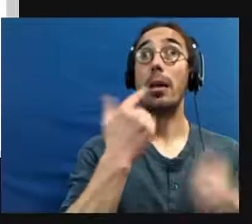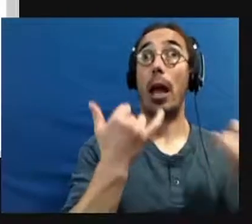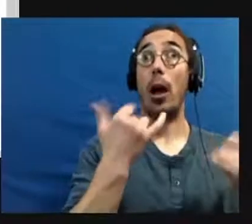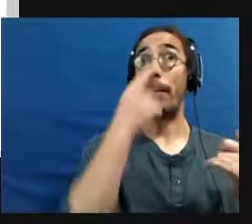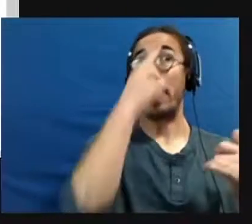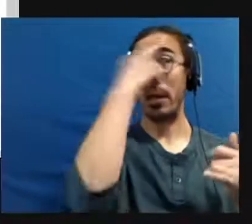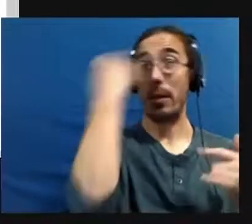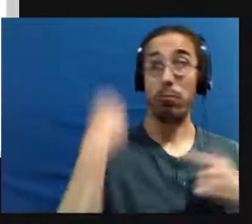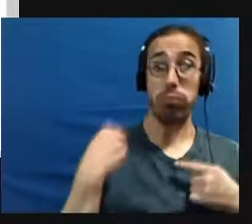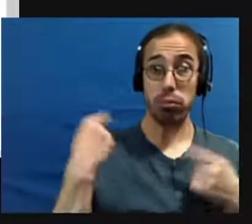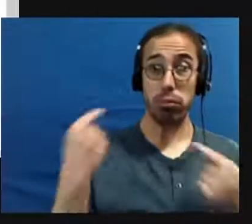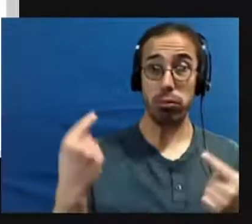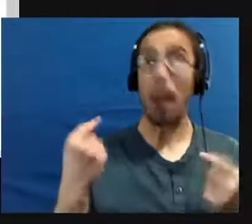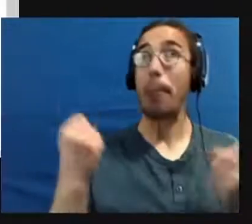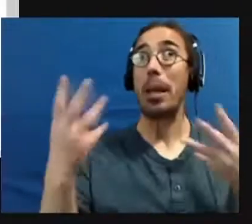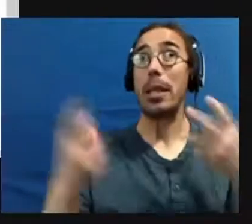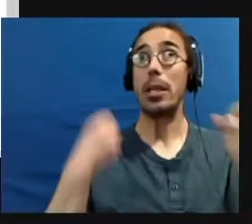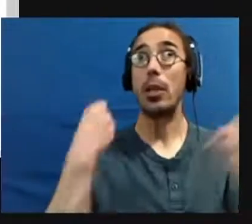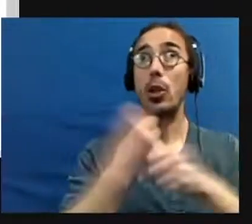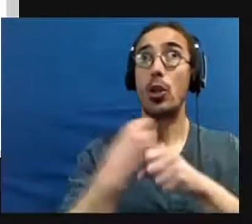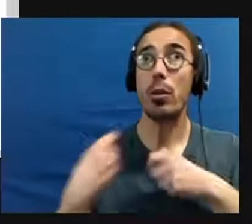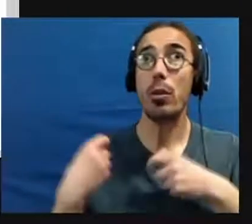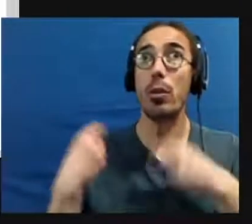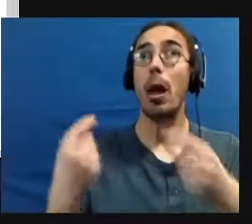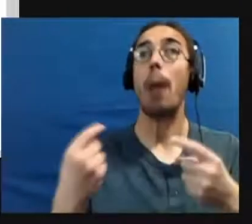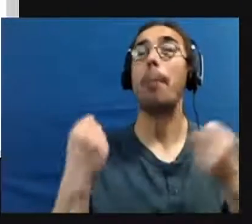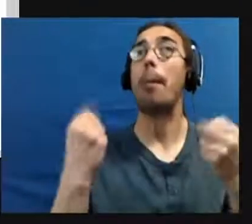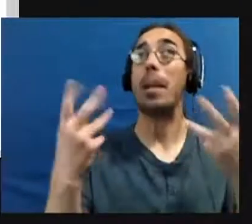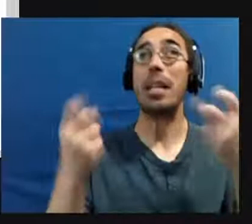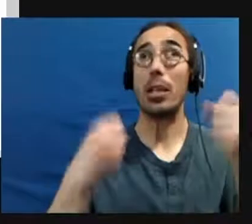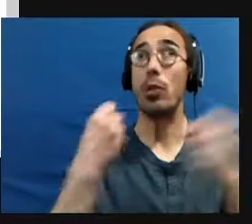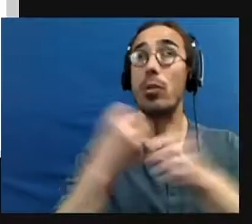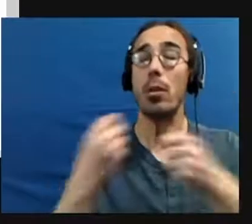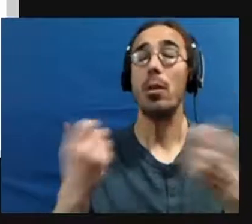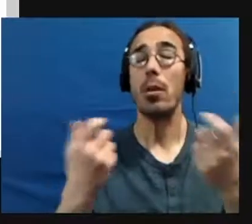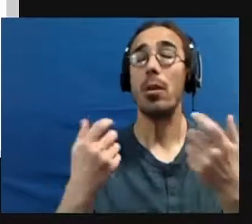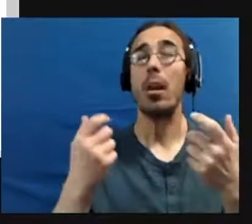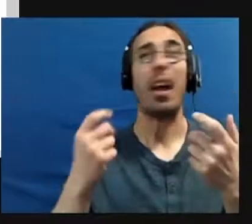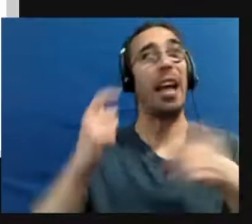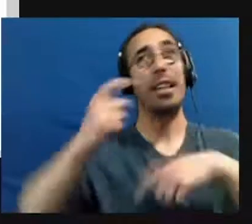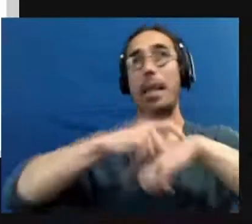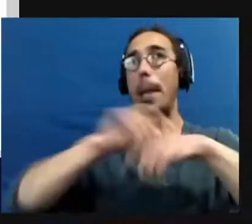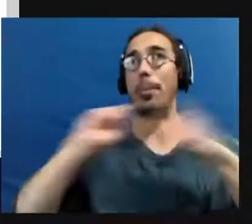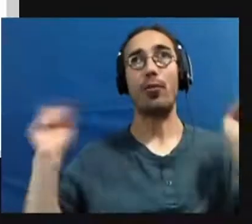don't even know how many years between the two, but several decades, and the times have changed a bit.